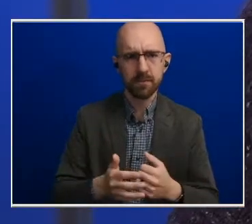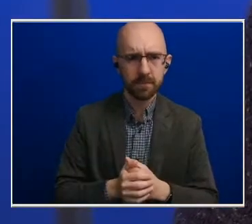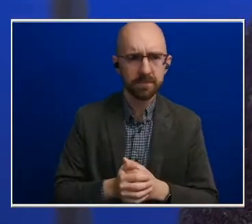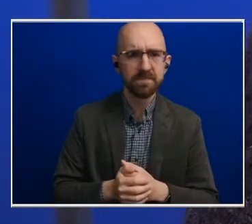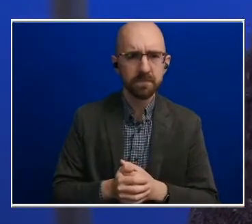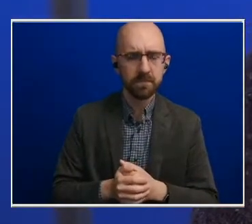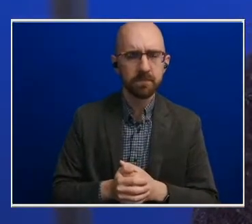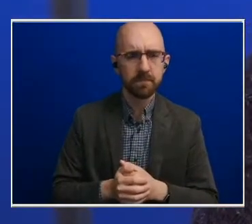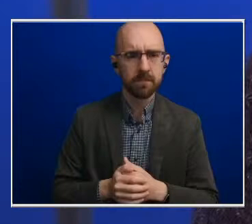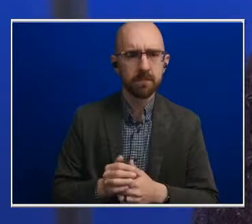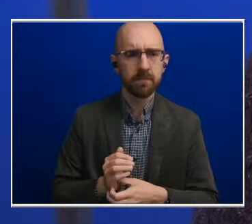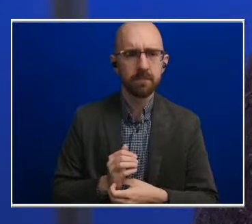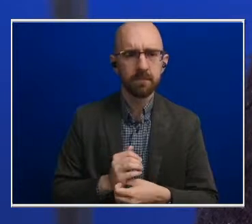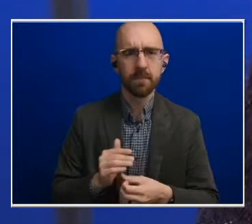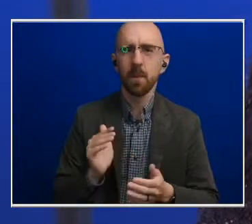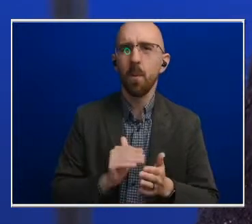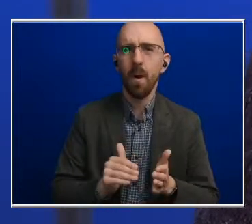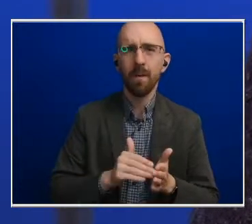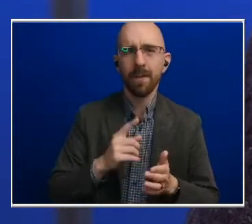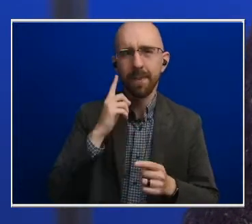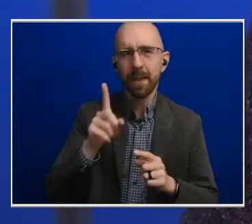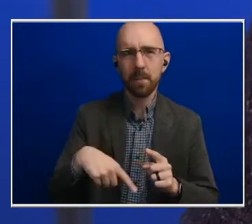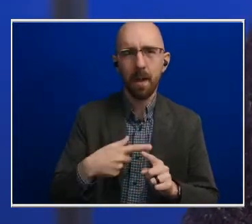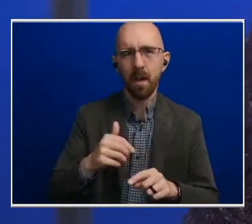We often think about Alzheimer's as a